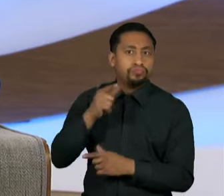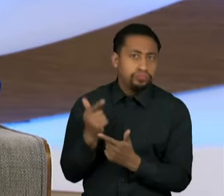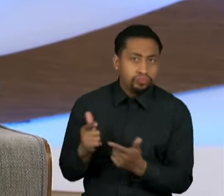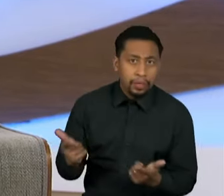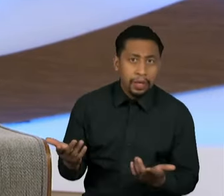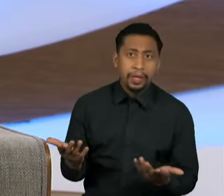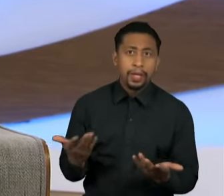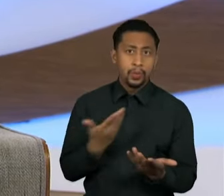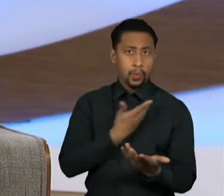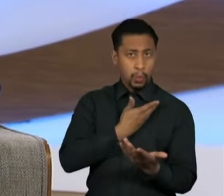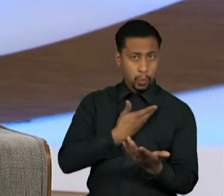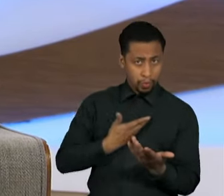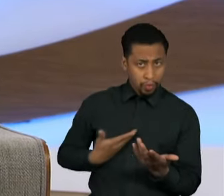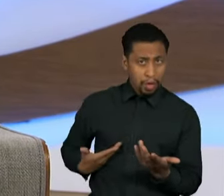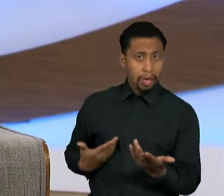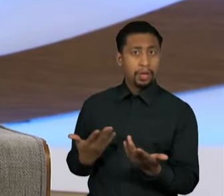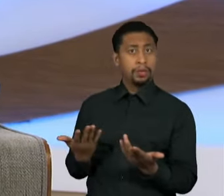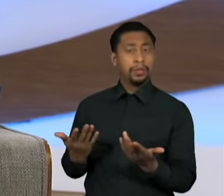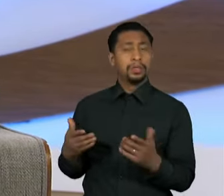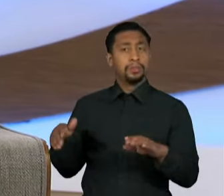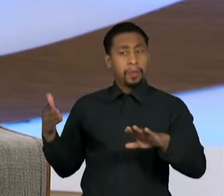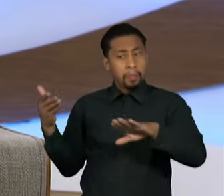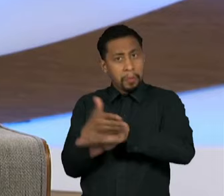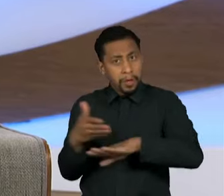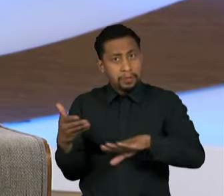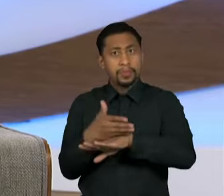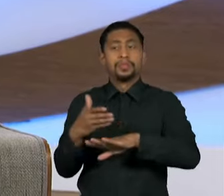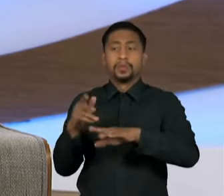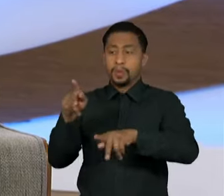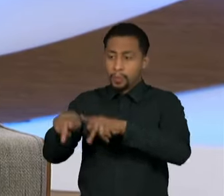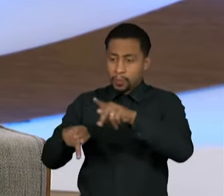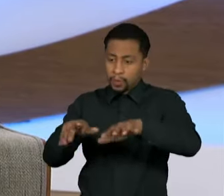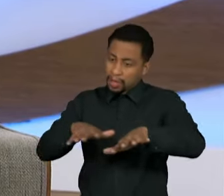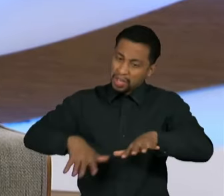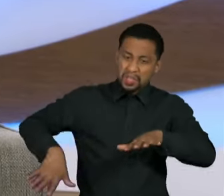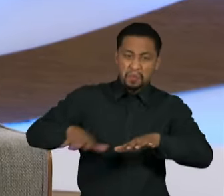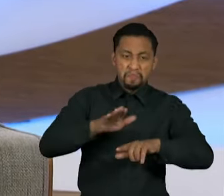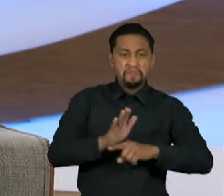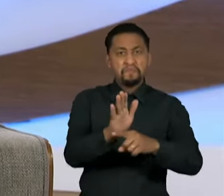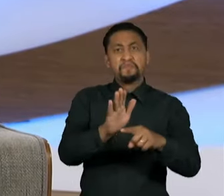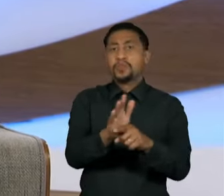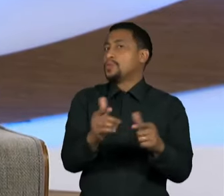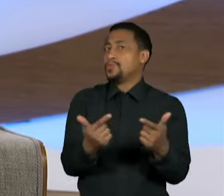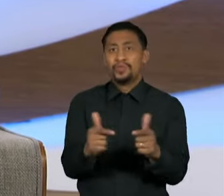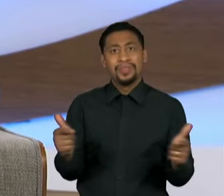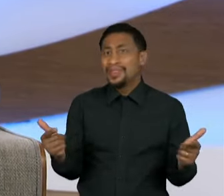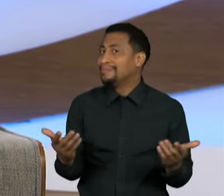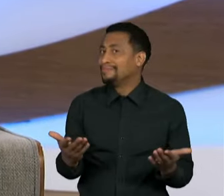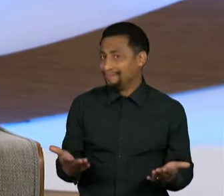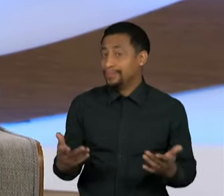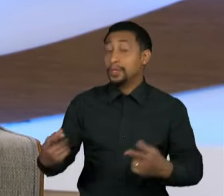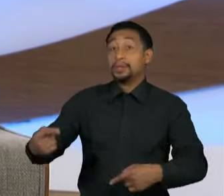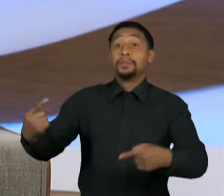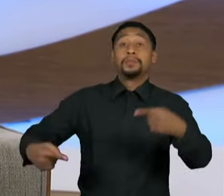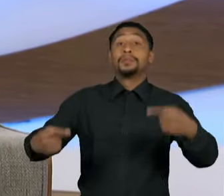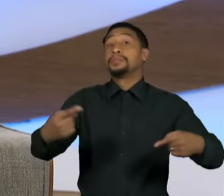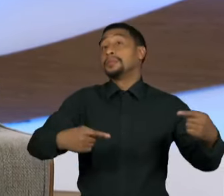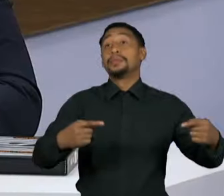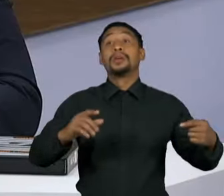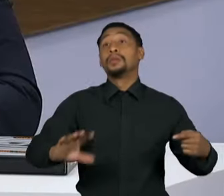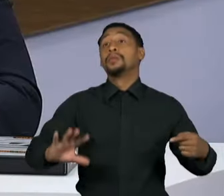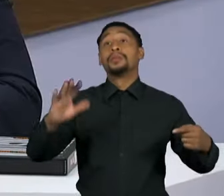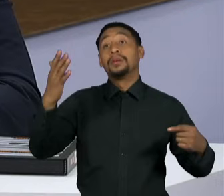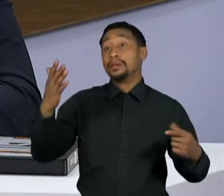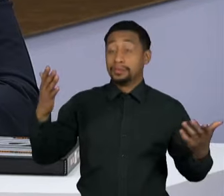of local government and civic participation that so much of politics is conducted from the national